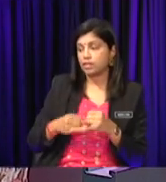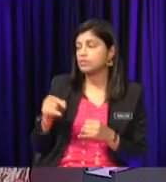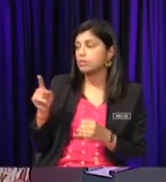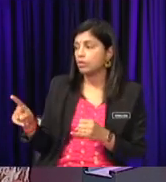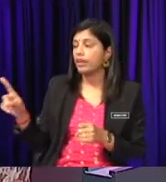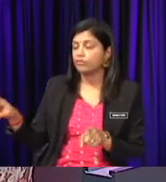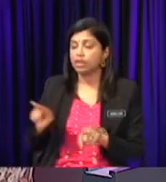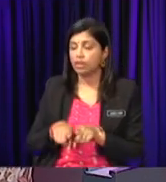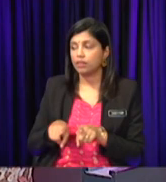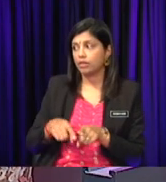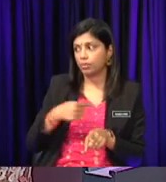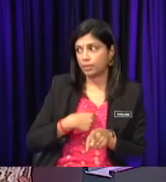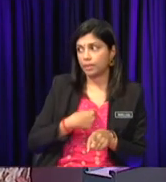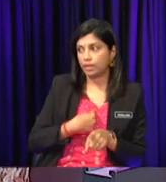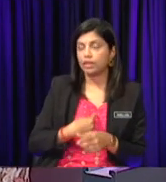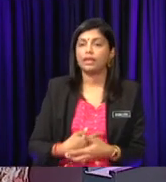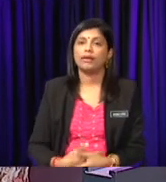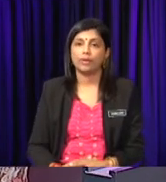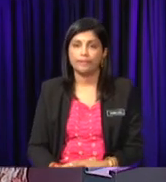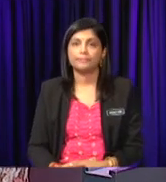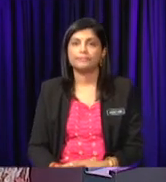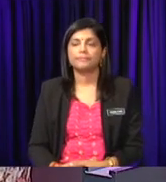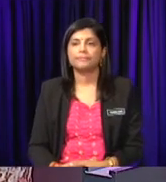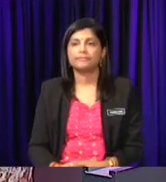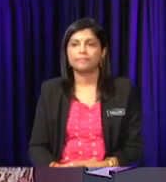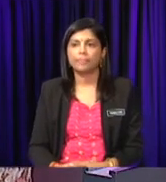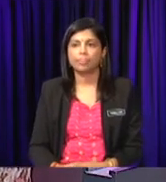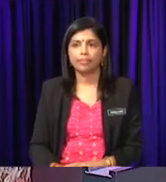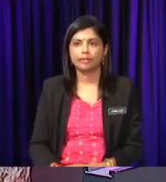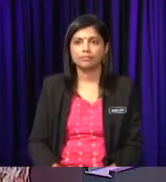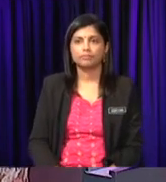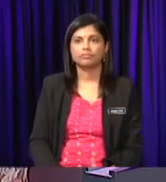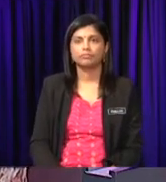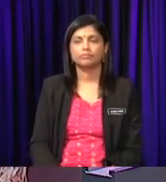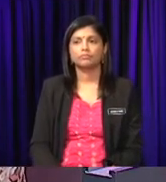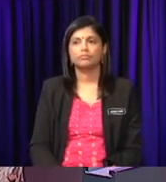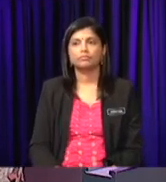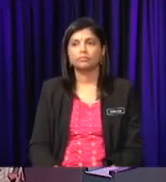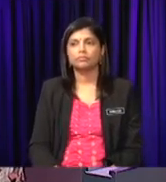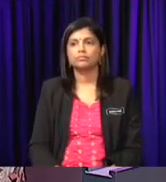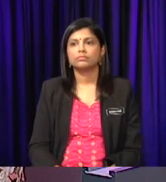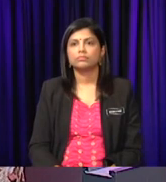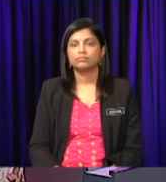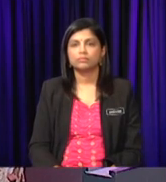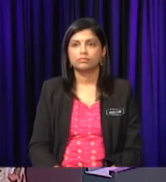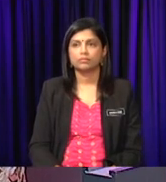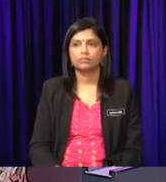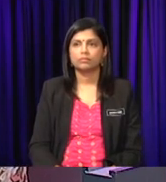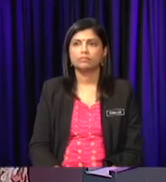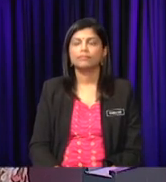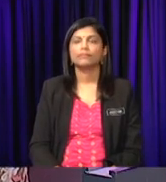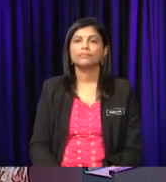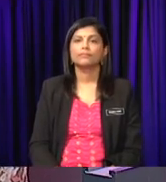I'm the one who's directing the discussion. And when Shafika decides to agree with my point, that's when I will say a